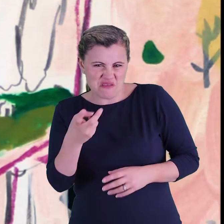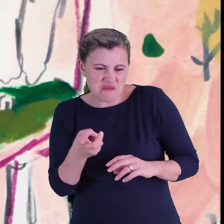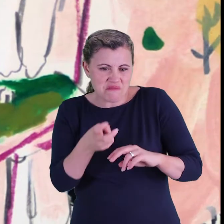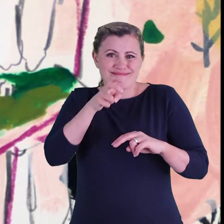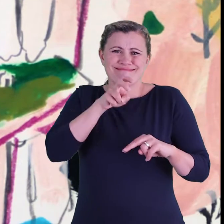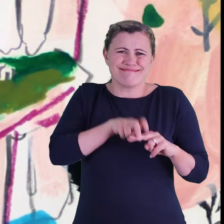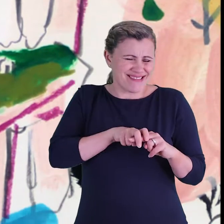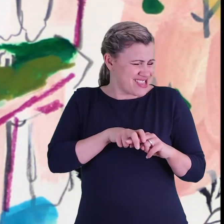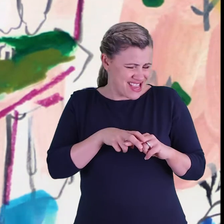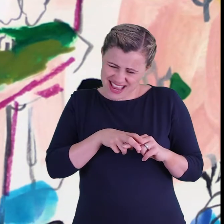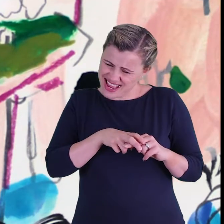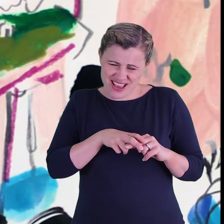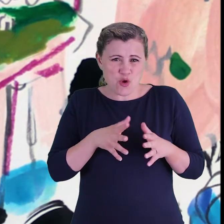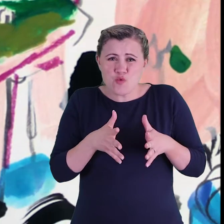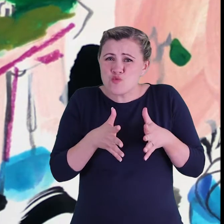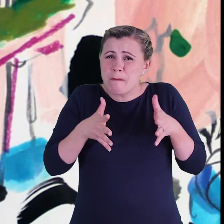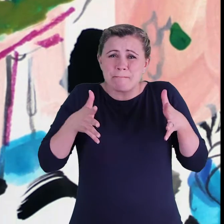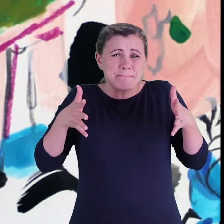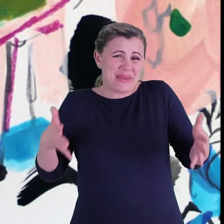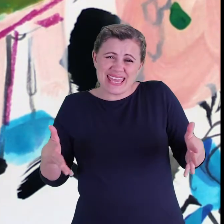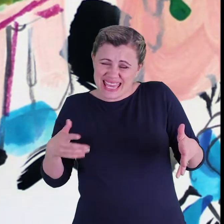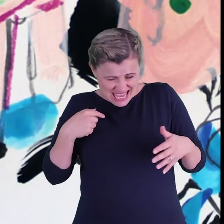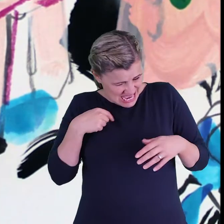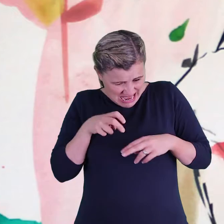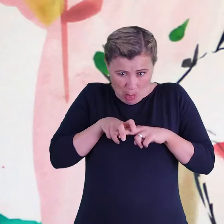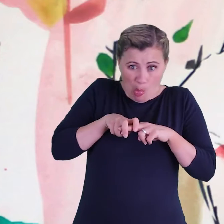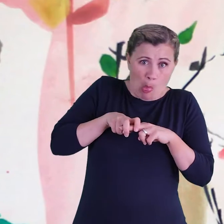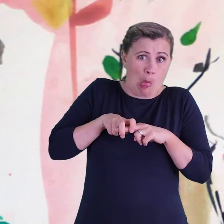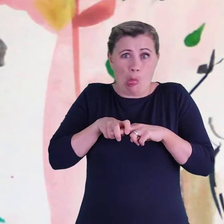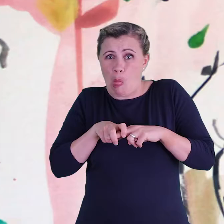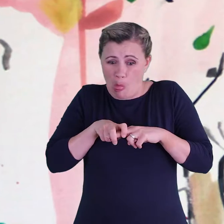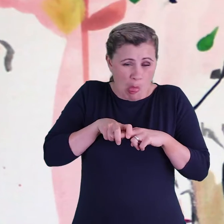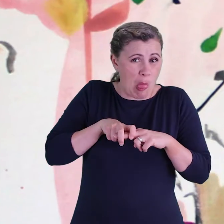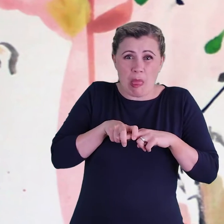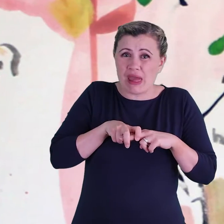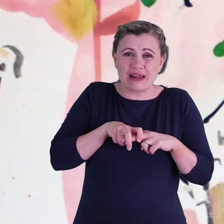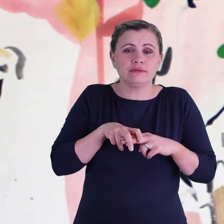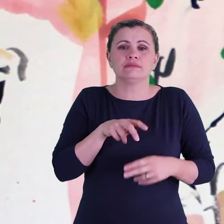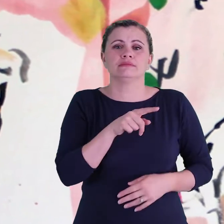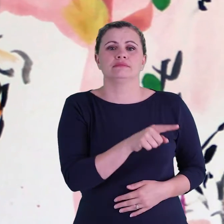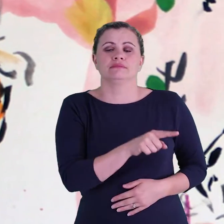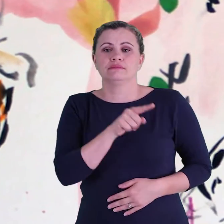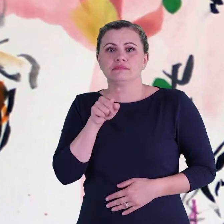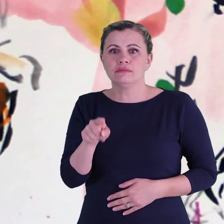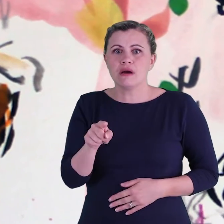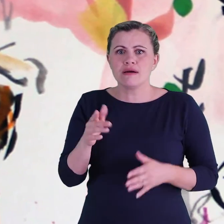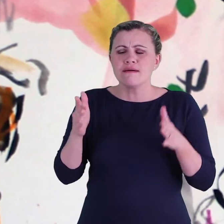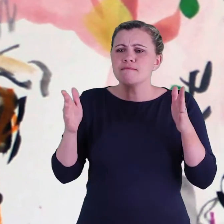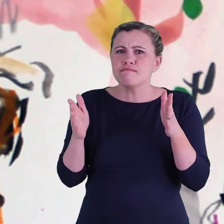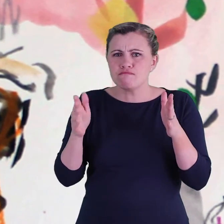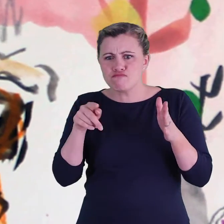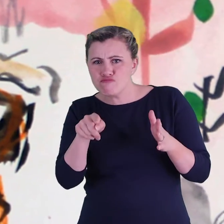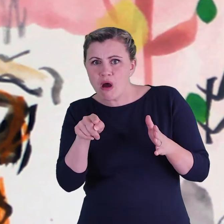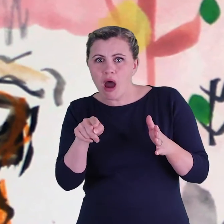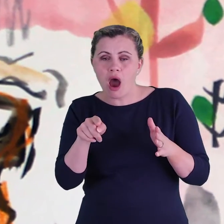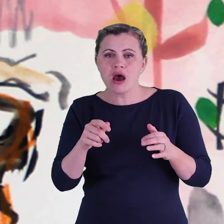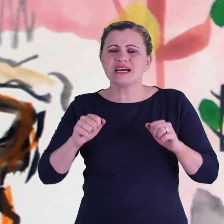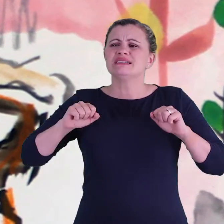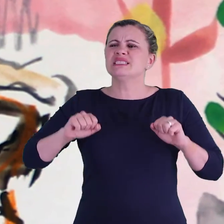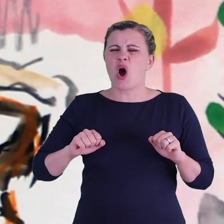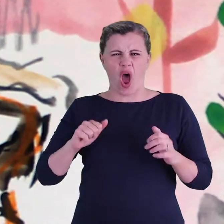she just couldn't reach it. It was much too tall. And the Mummy chair was smaller, but still no use at